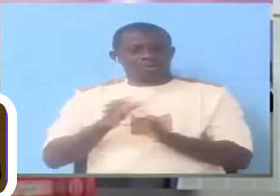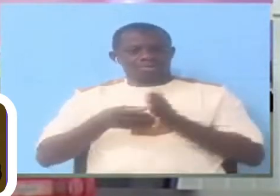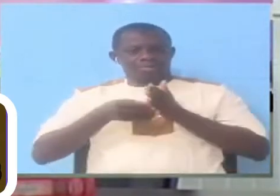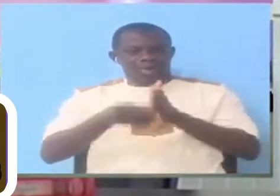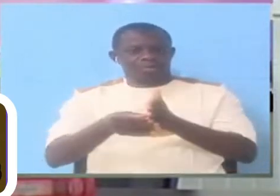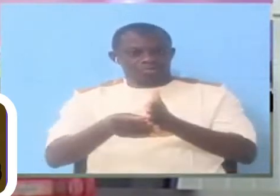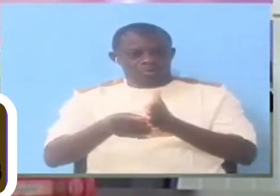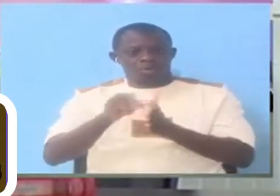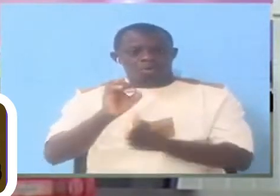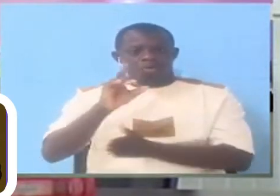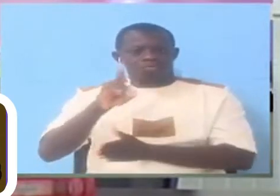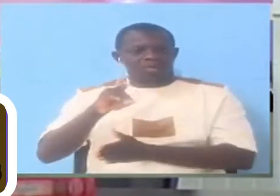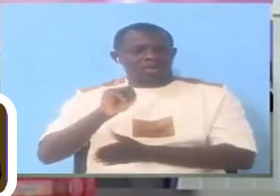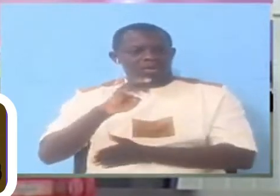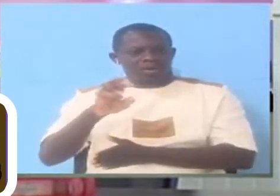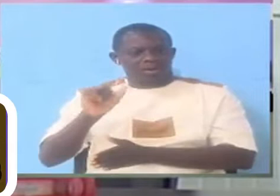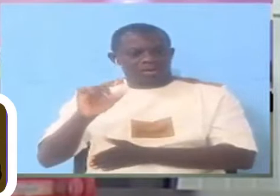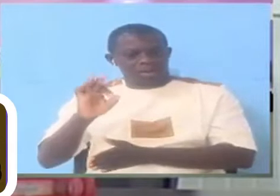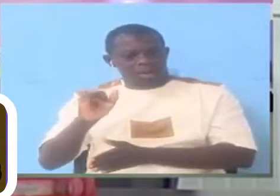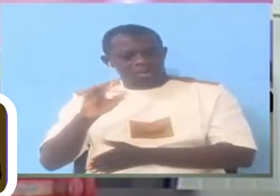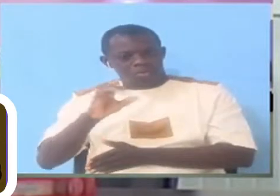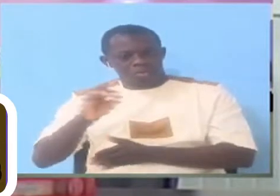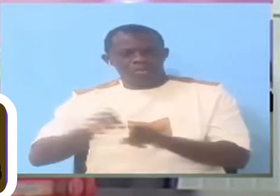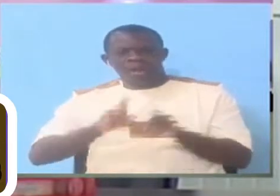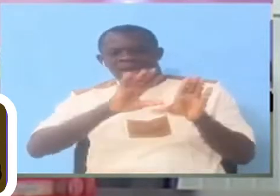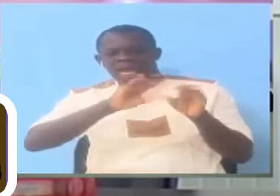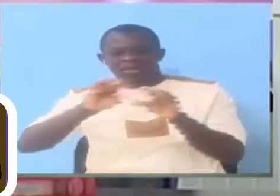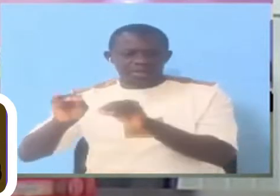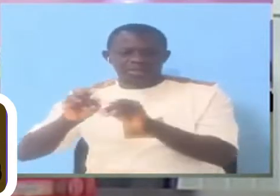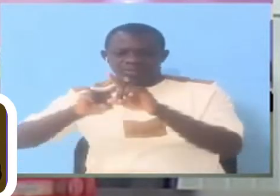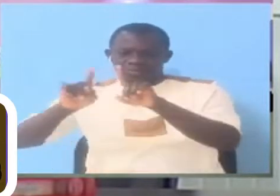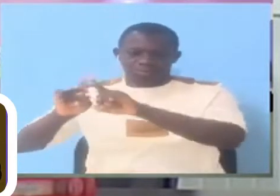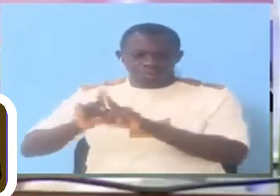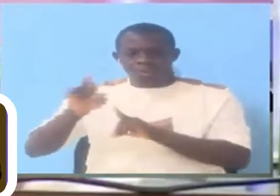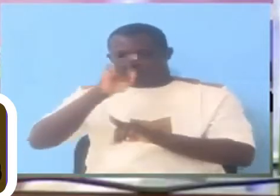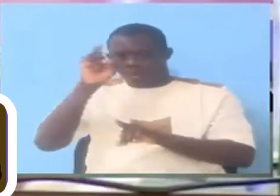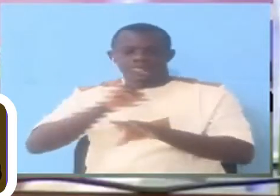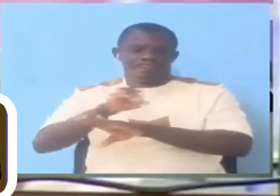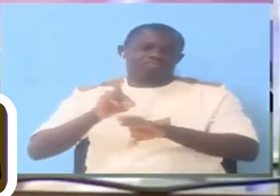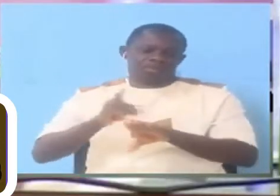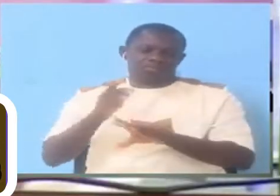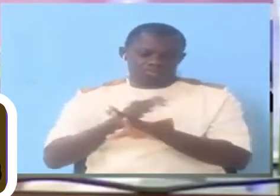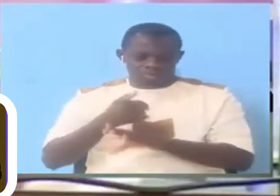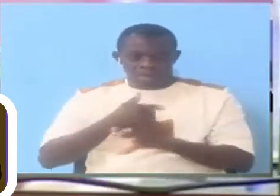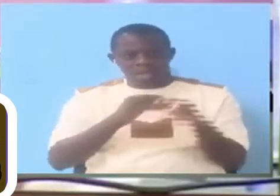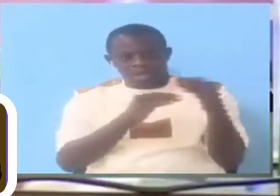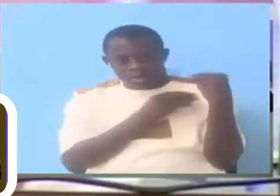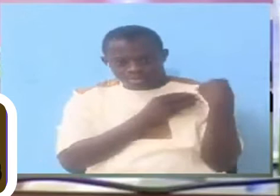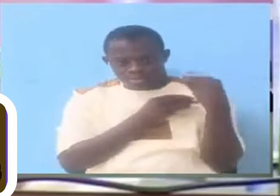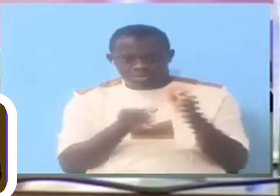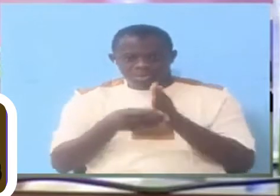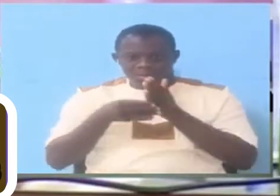nak ma jiti won bankas bi seytu wali doxalini ak tedelini buntu ligey kay bobu. And do you